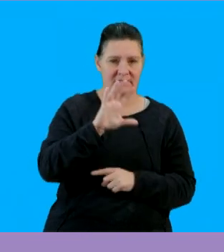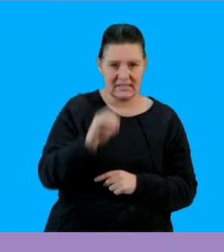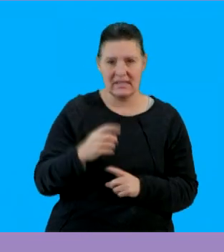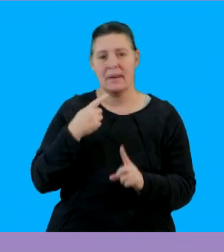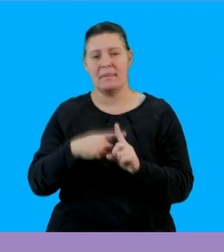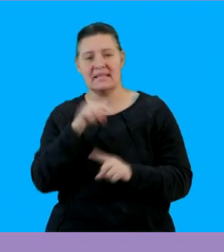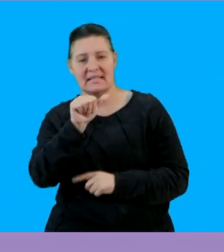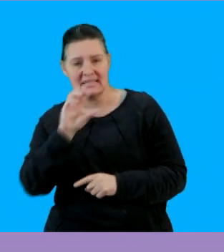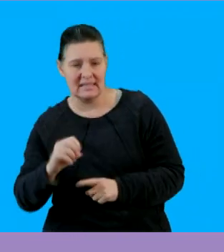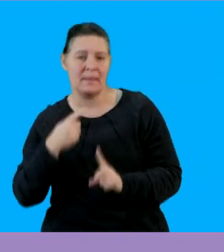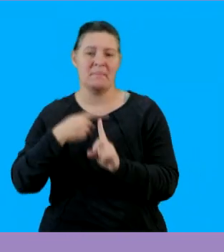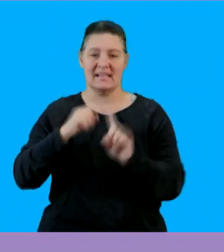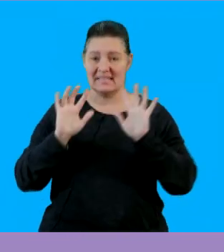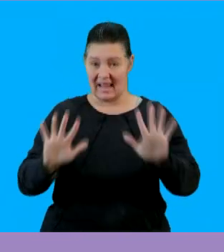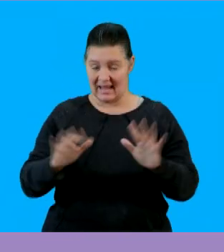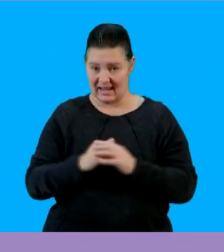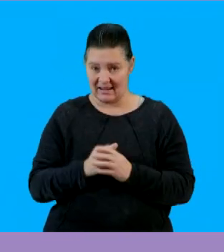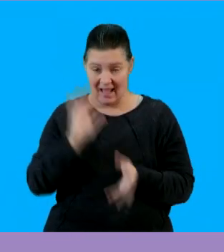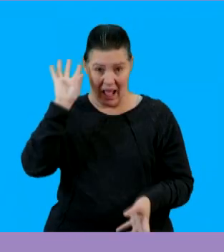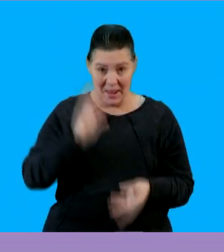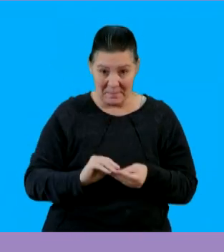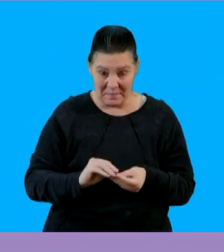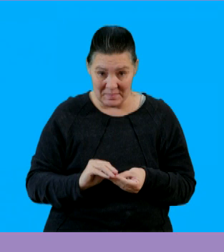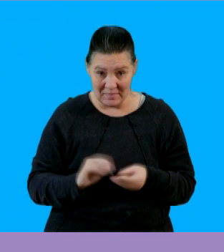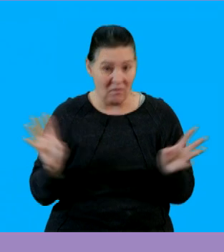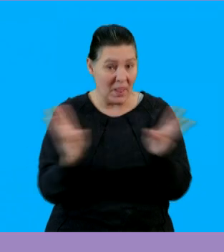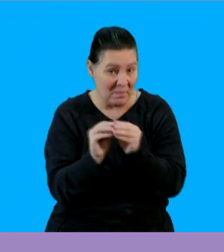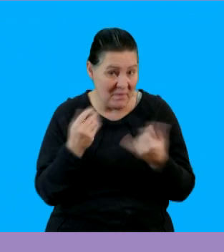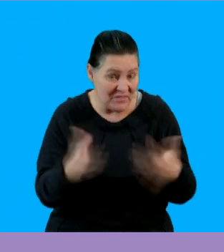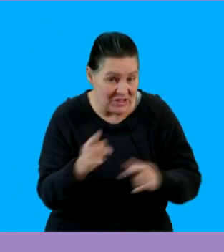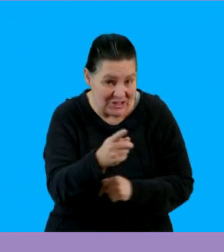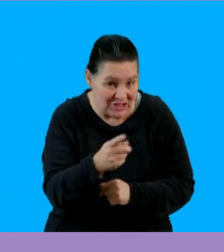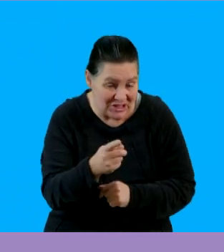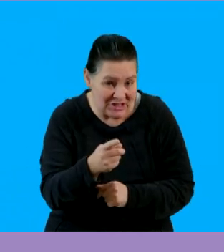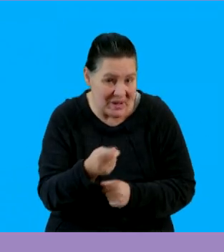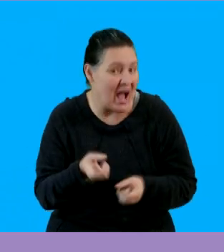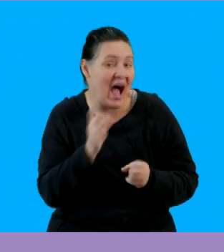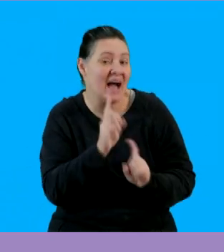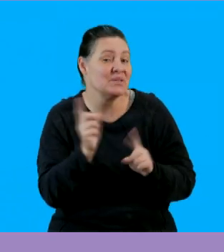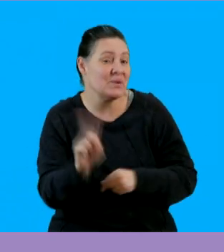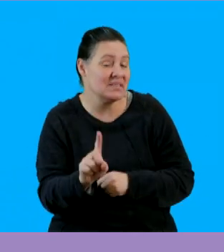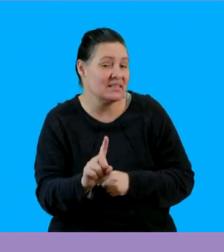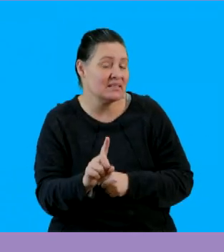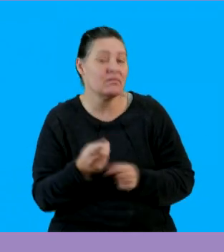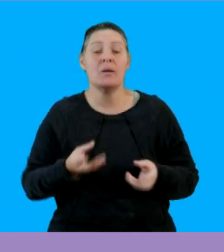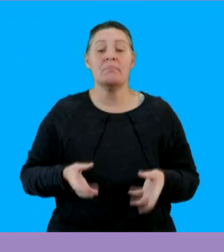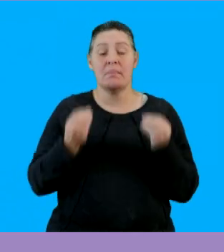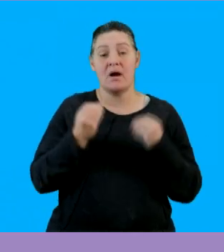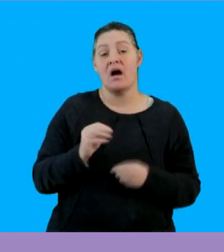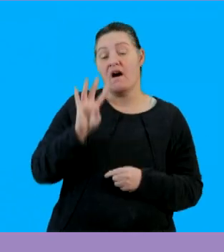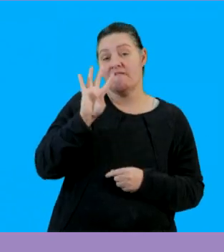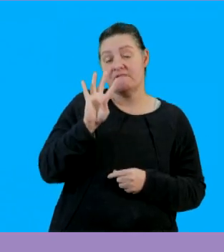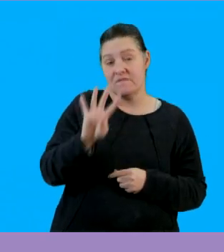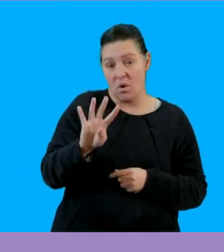plus 60 and plus 10. Have you added those numbers already? Do you know what they give you? If you are